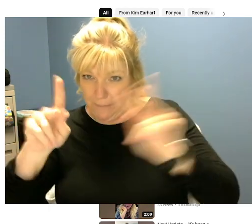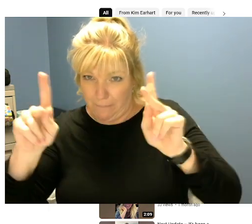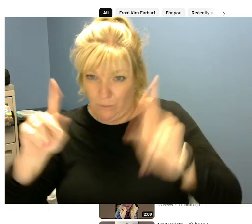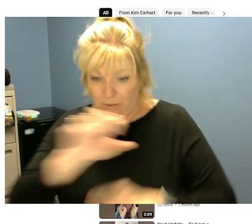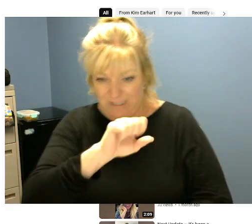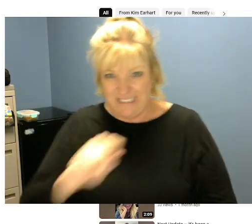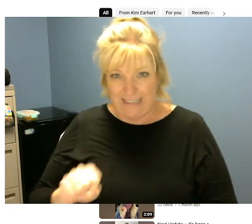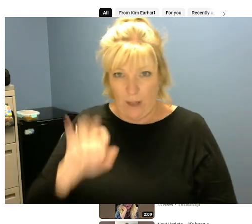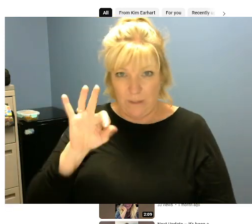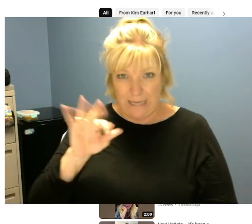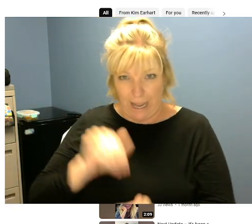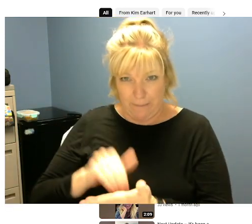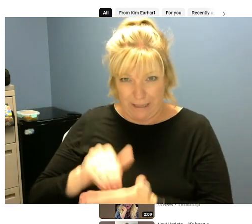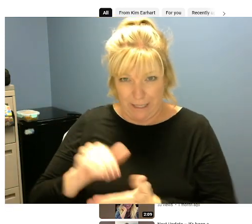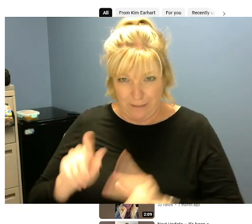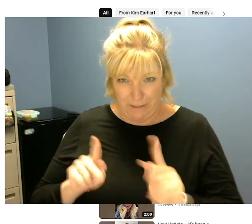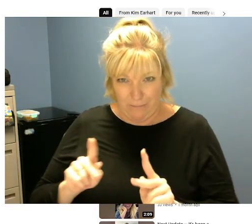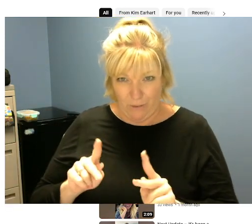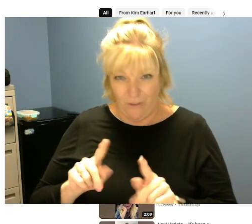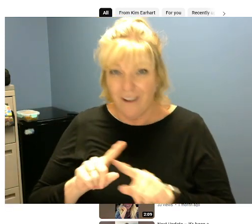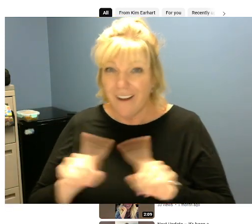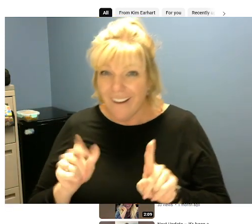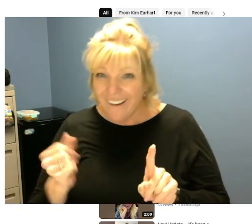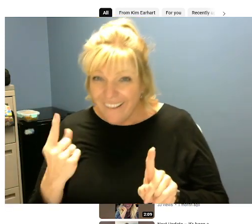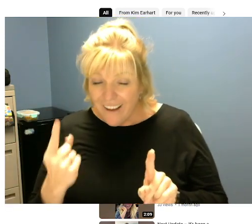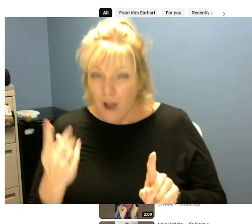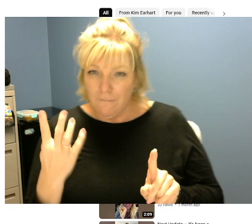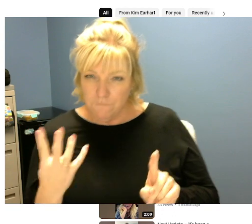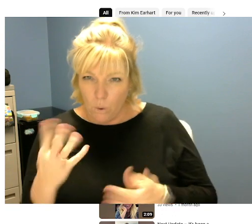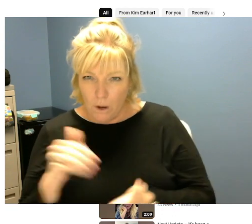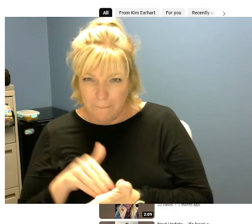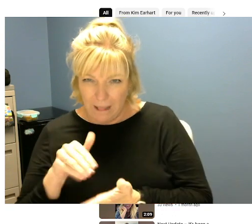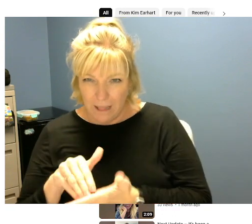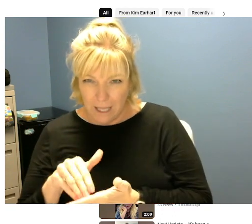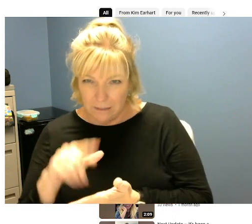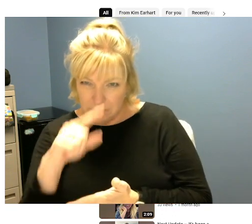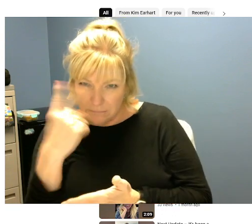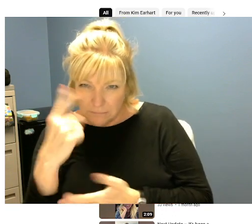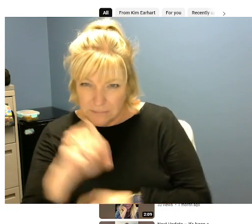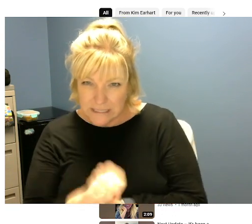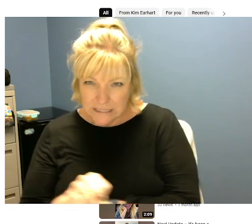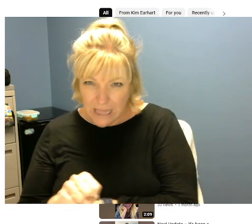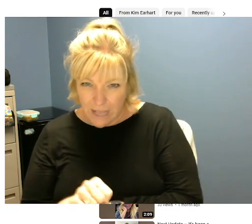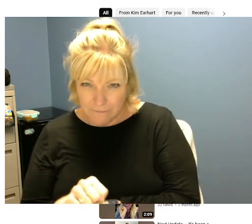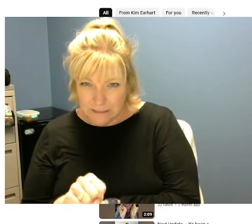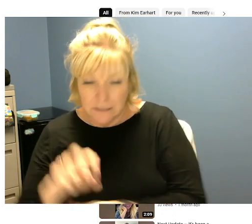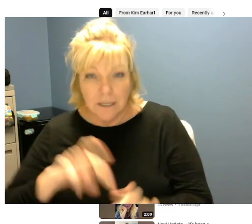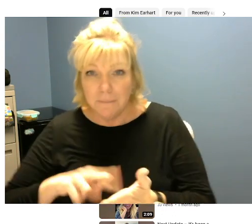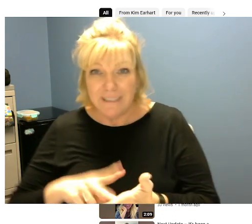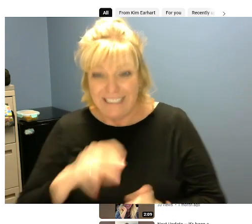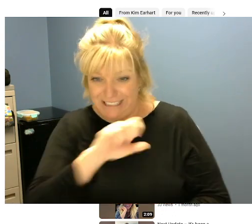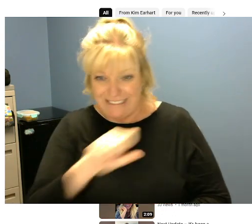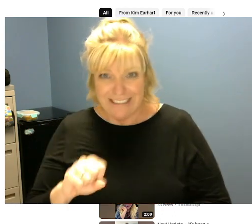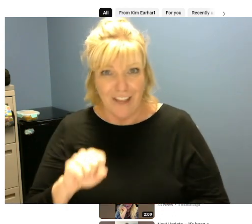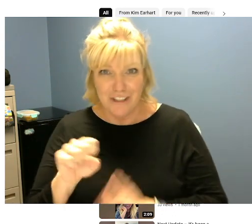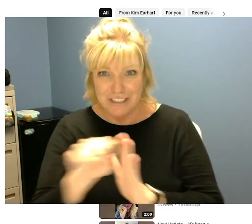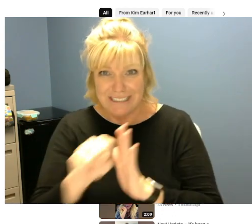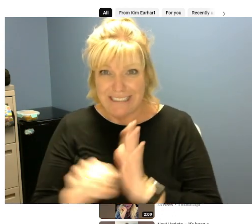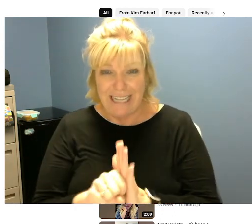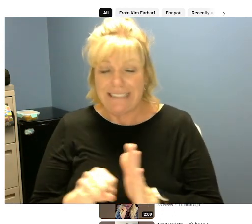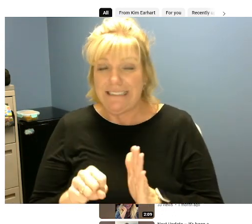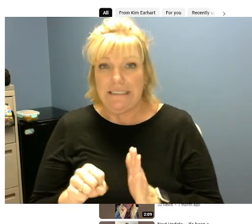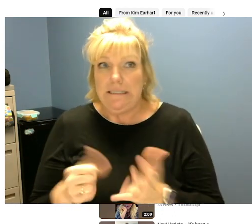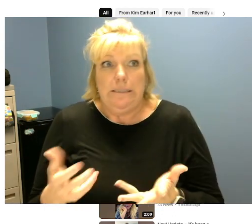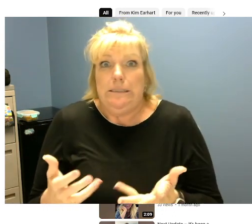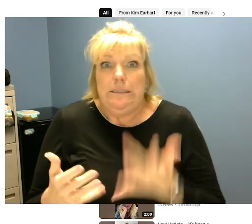South, but 4 million of them are enslaved. So the Confederacy can't really afford to have anybody deserting, and